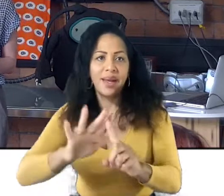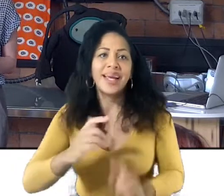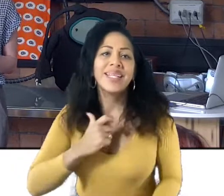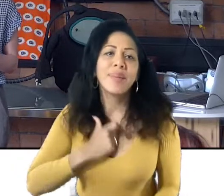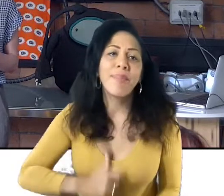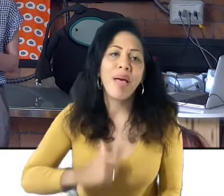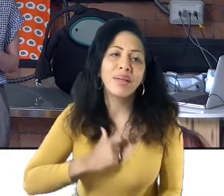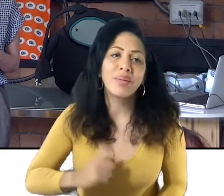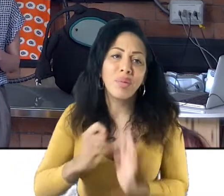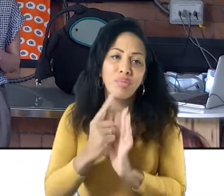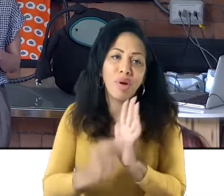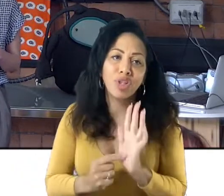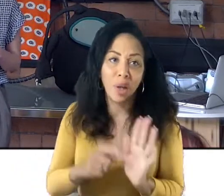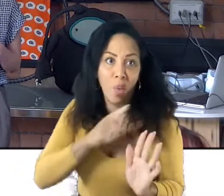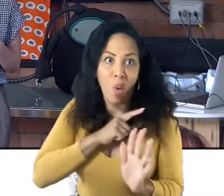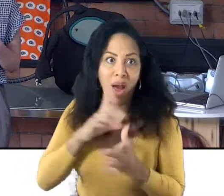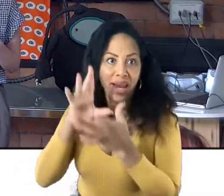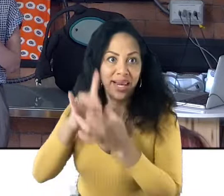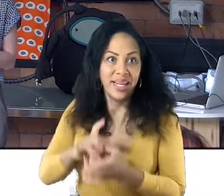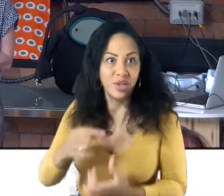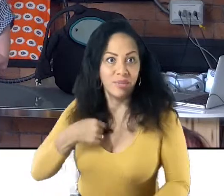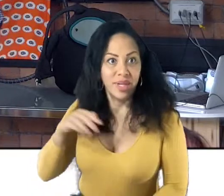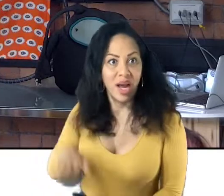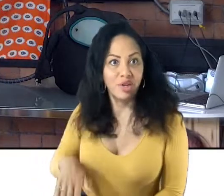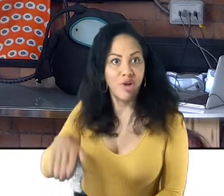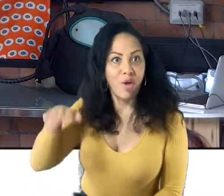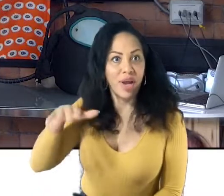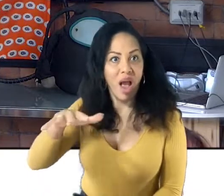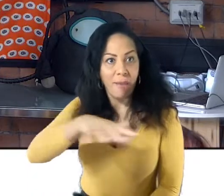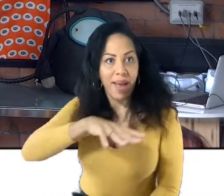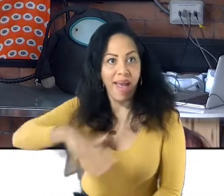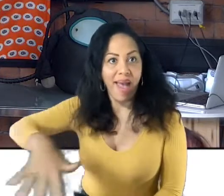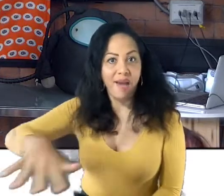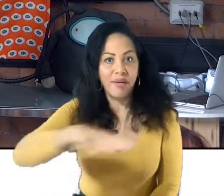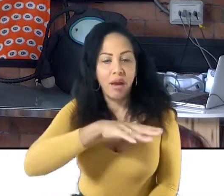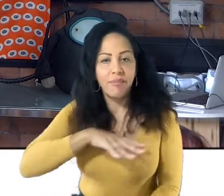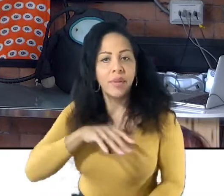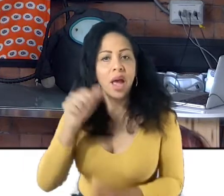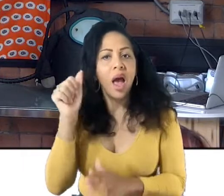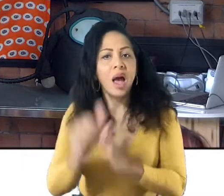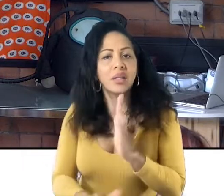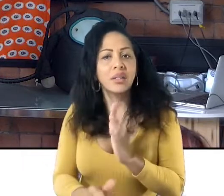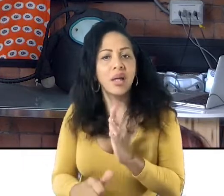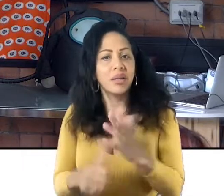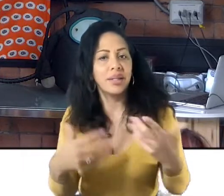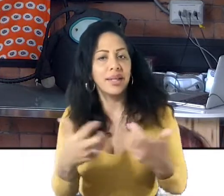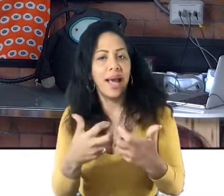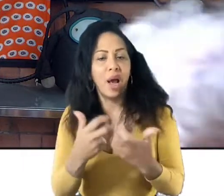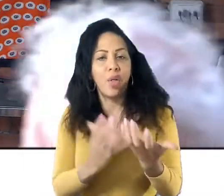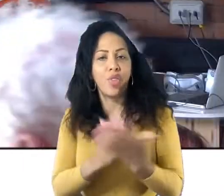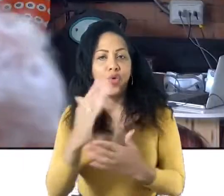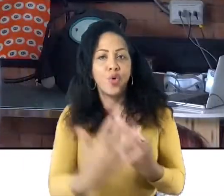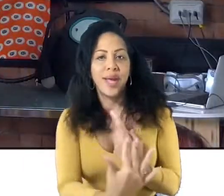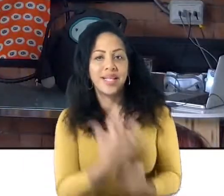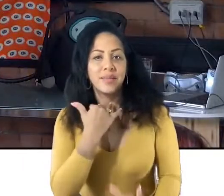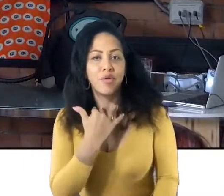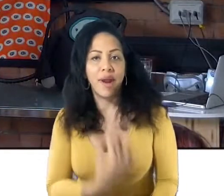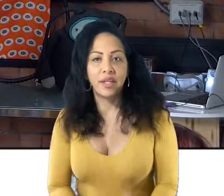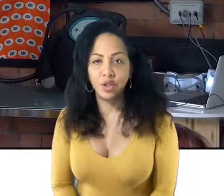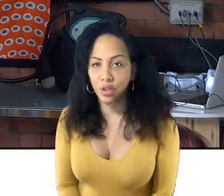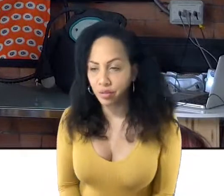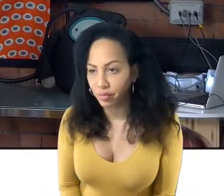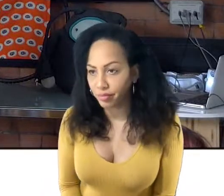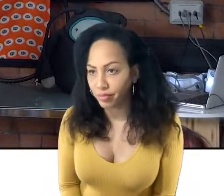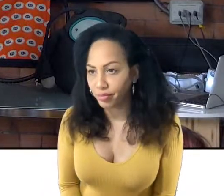up. And actually, I started with an inspiration point, which was a text by